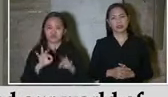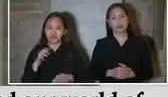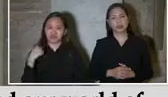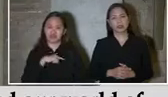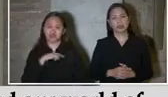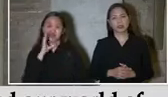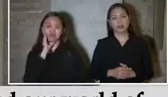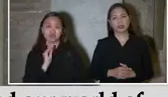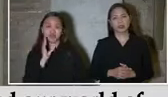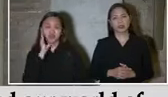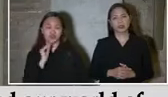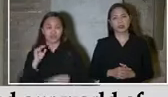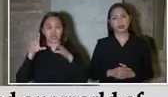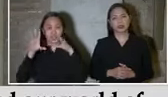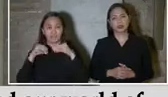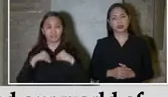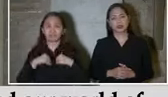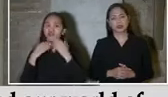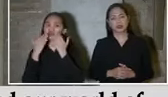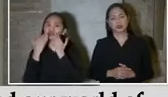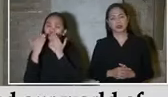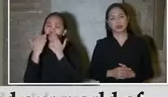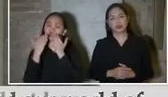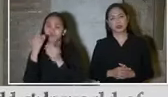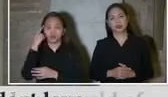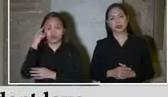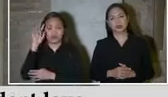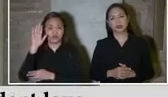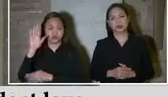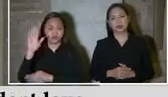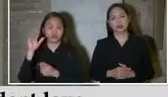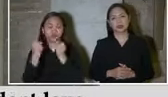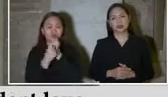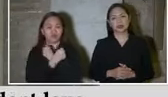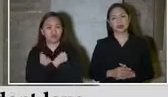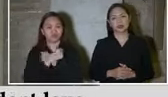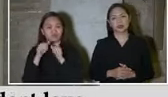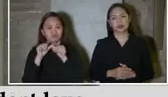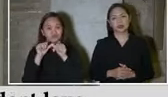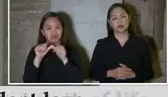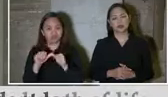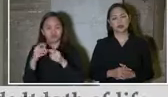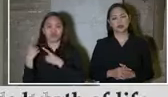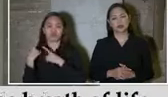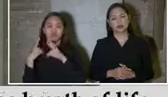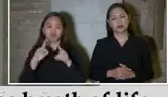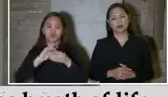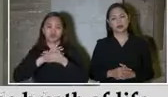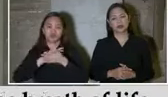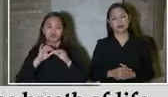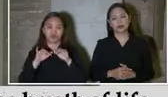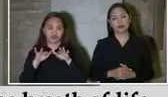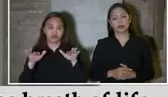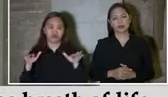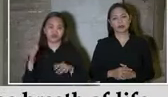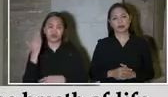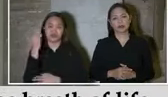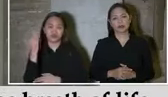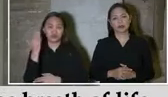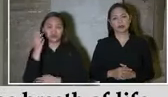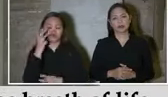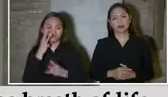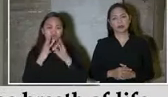face. Accept our thanksgiving for your provident love during the COVID pandemic. As you wept at